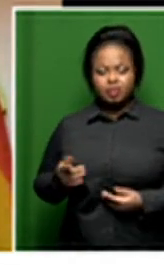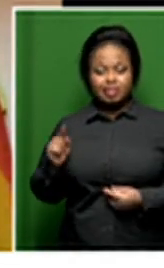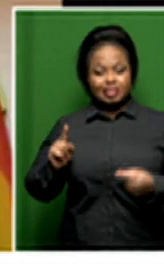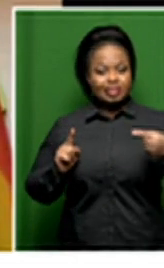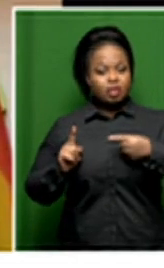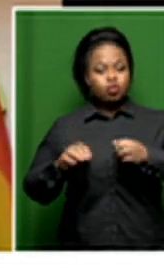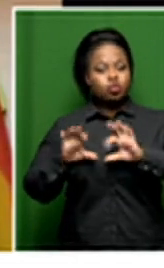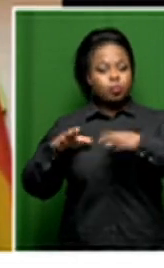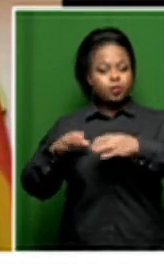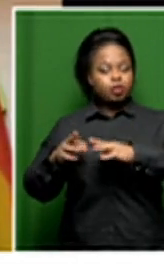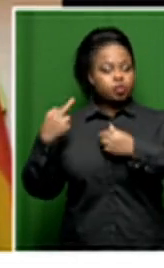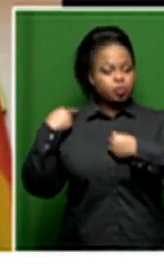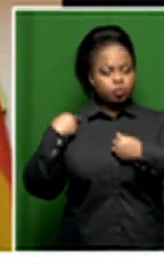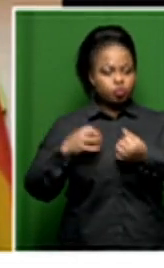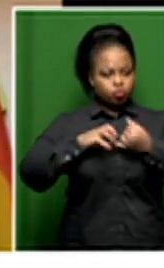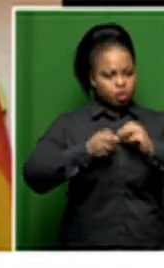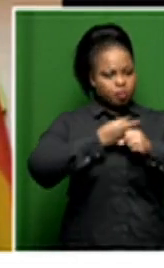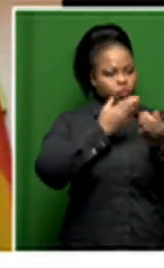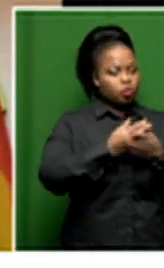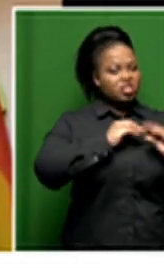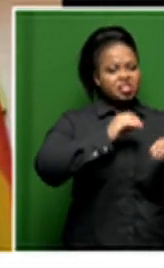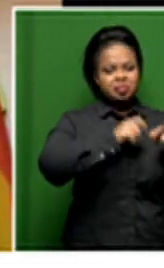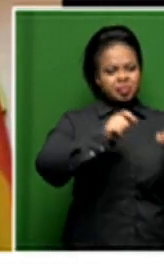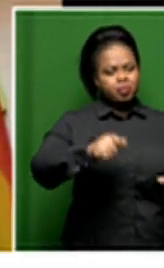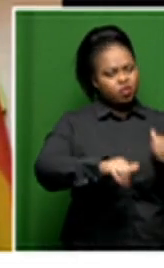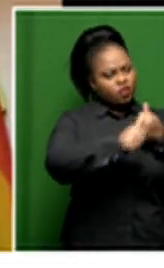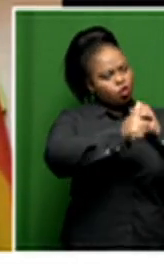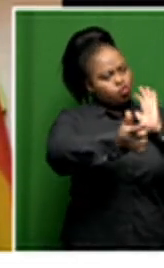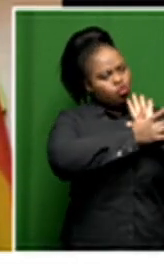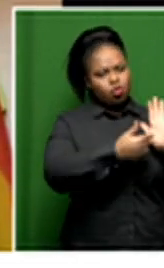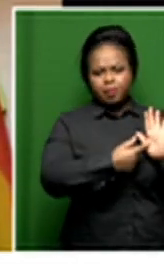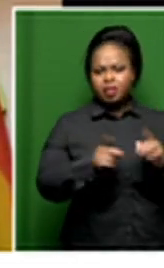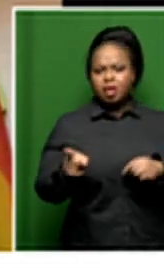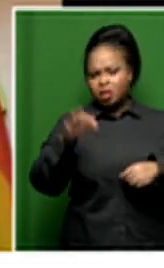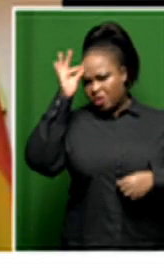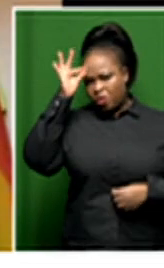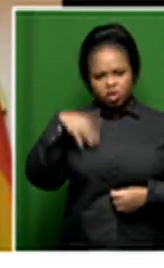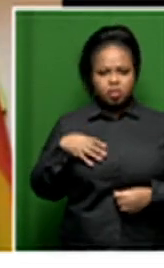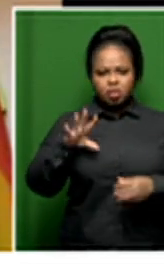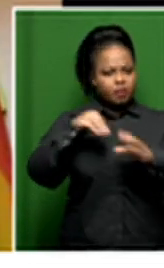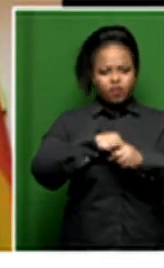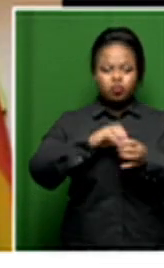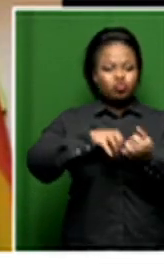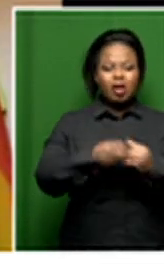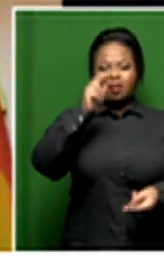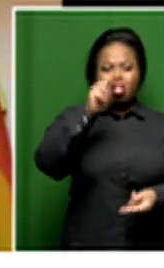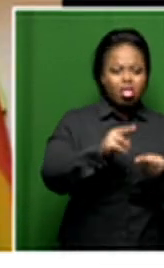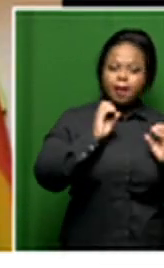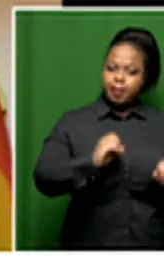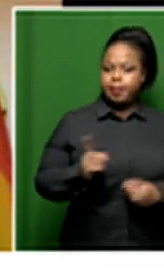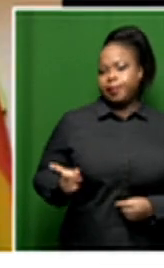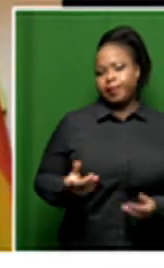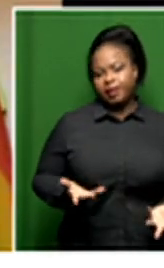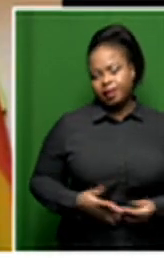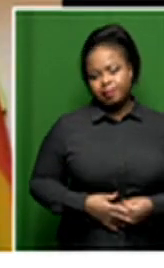prevent and enforce the rule of law, has not been active in curbing the hate crimes that we see. I